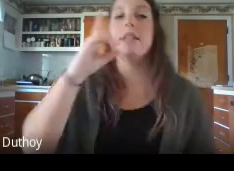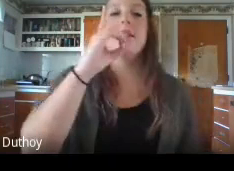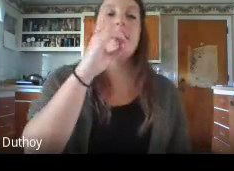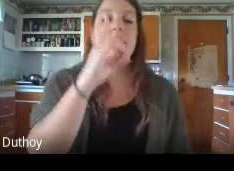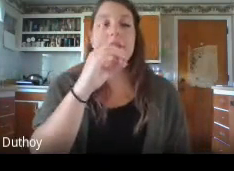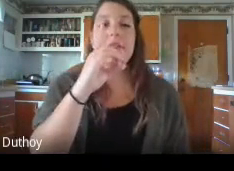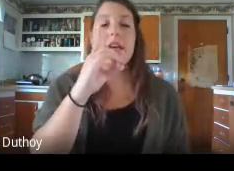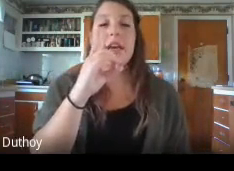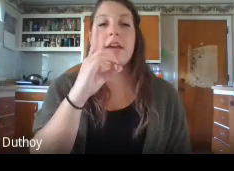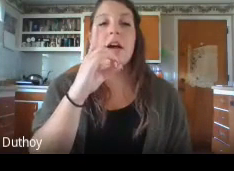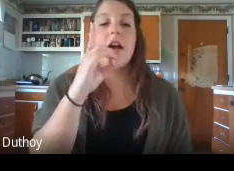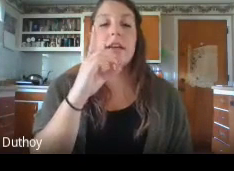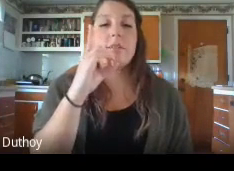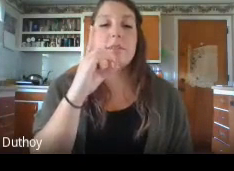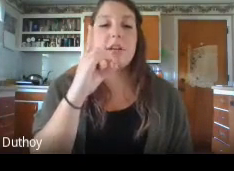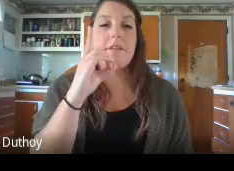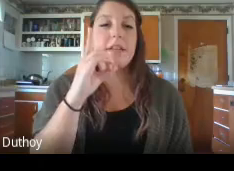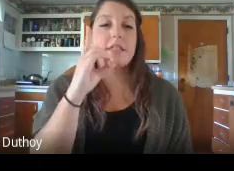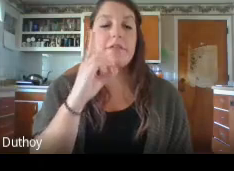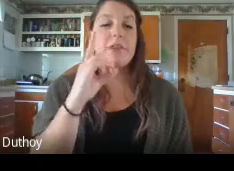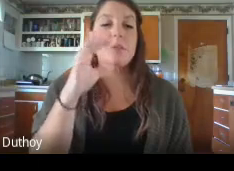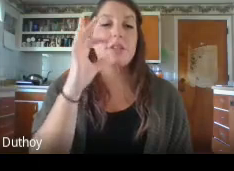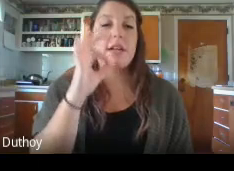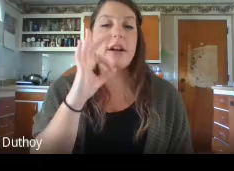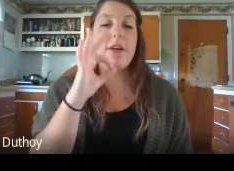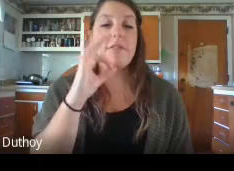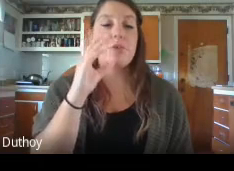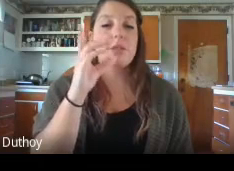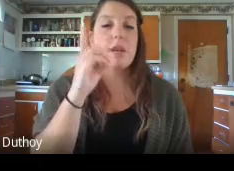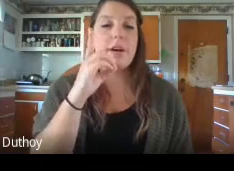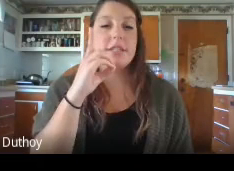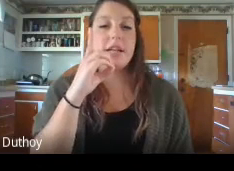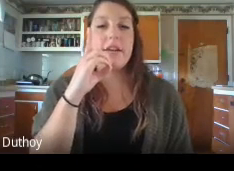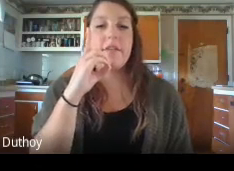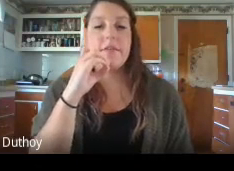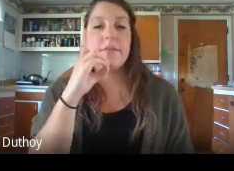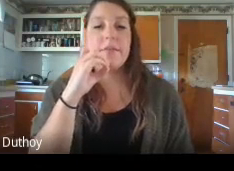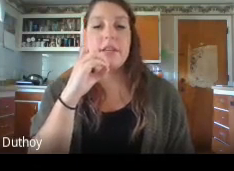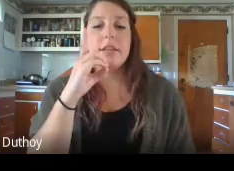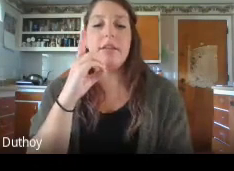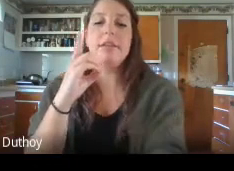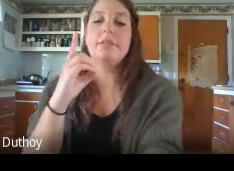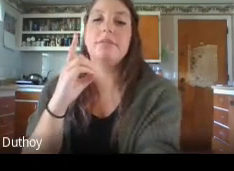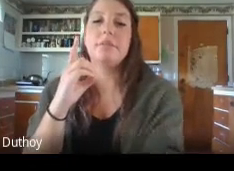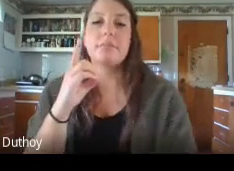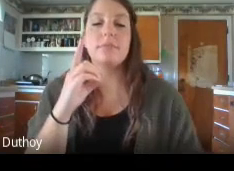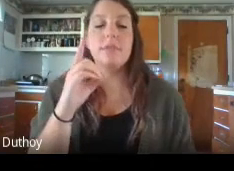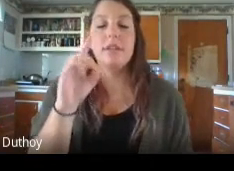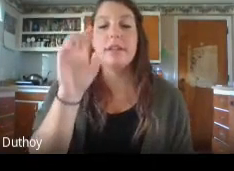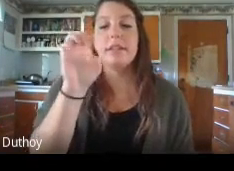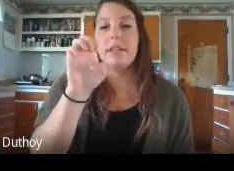D. Okay, a lot of people get this confused with the letter F, which we'll talk about in a second.